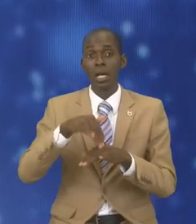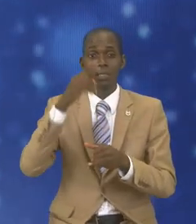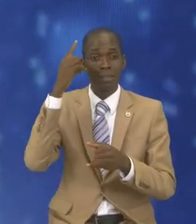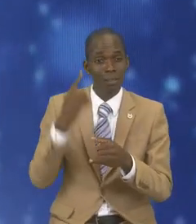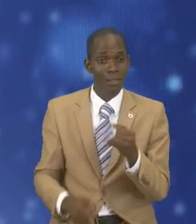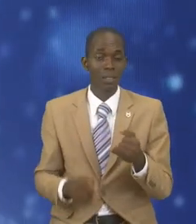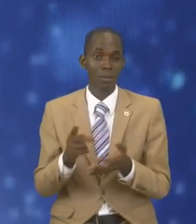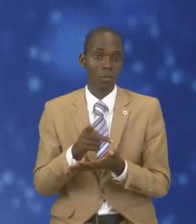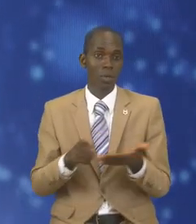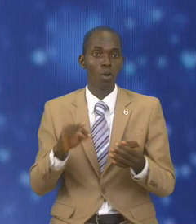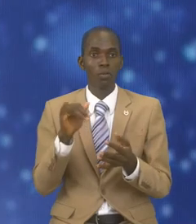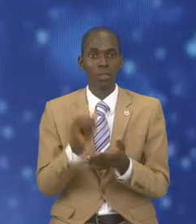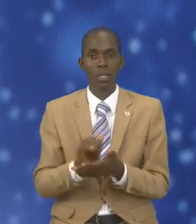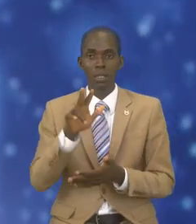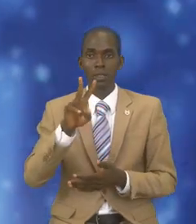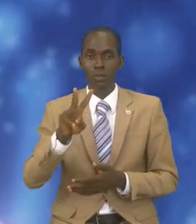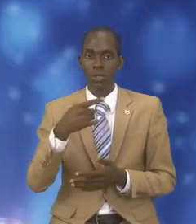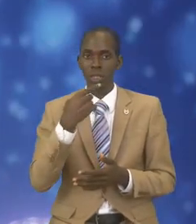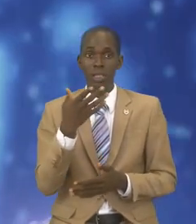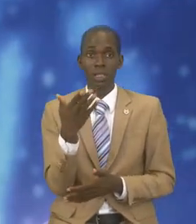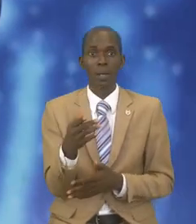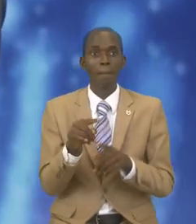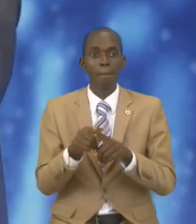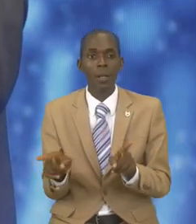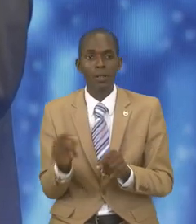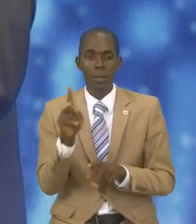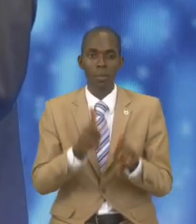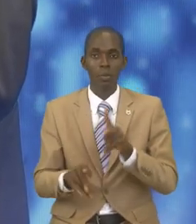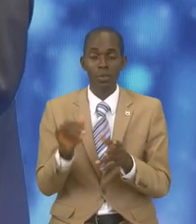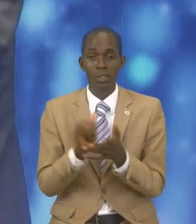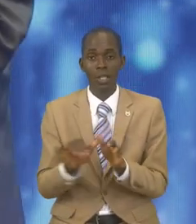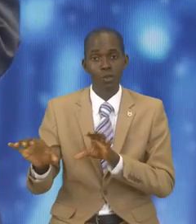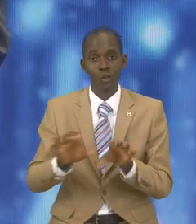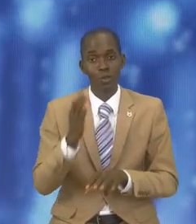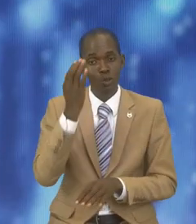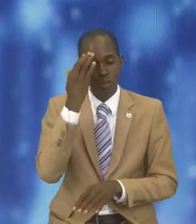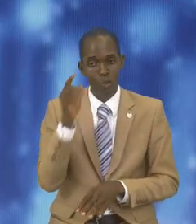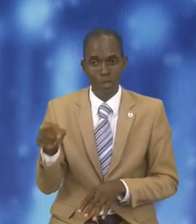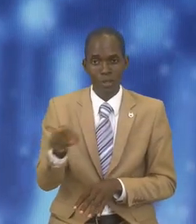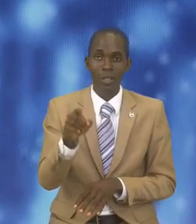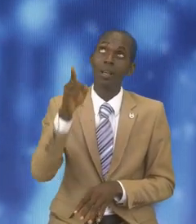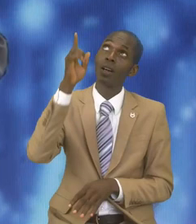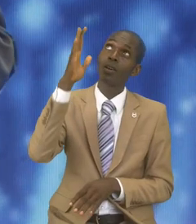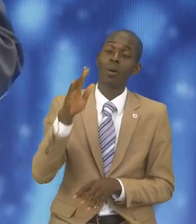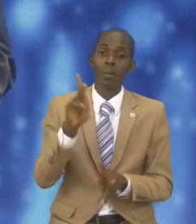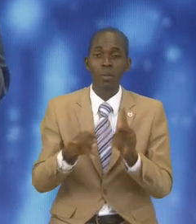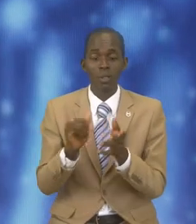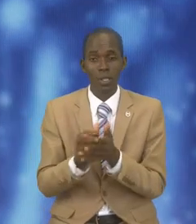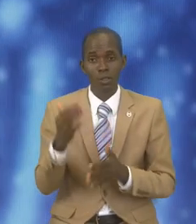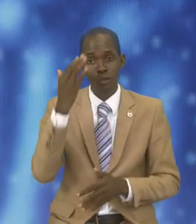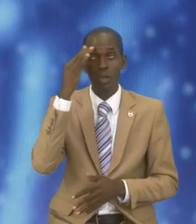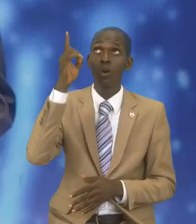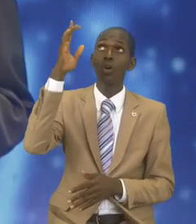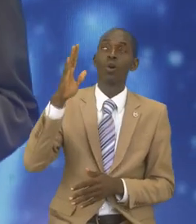part of that verse 32, but the people that do know their God, the people that do know their God shall